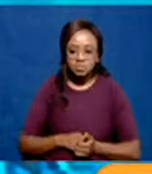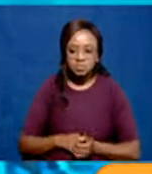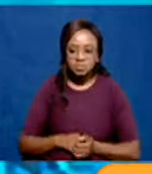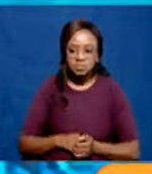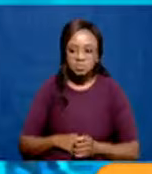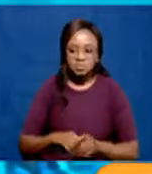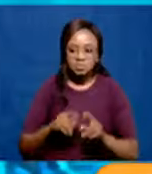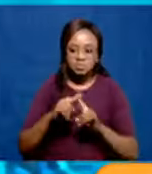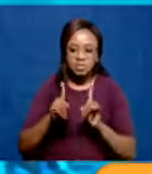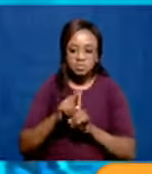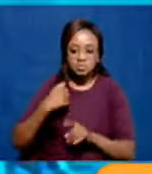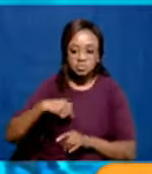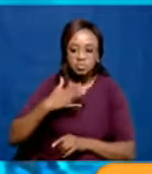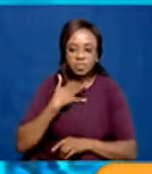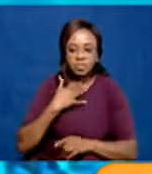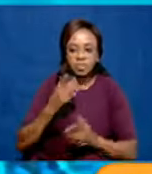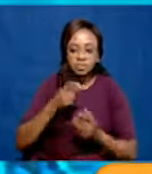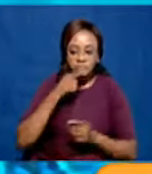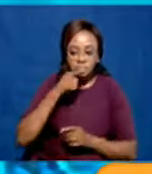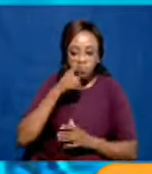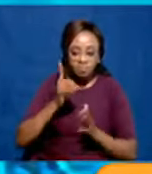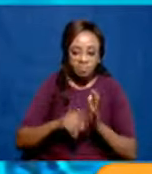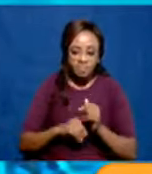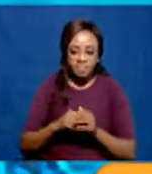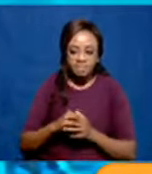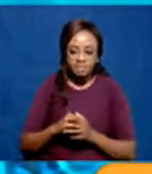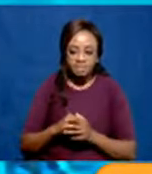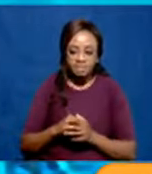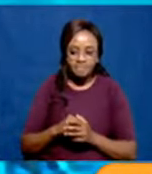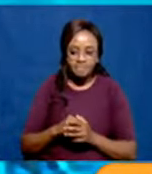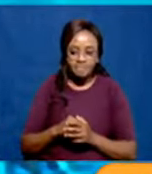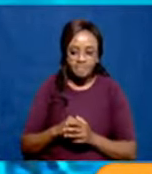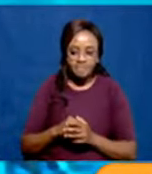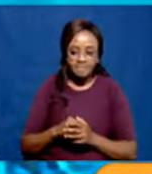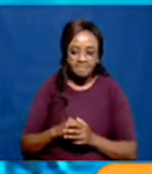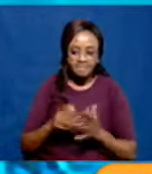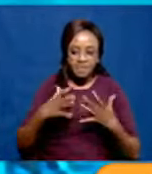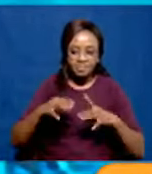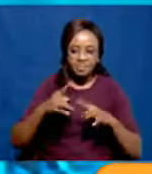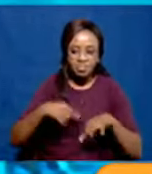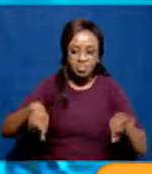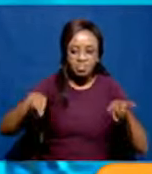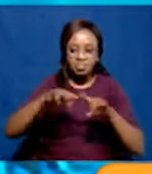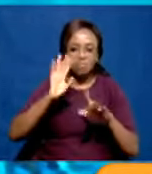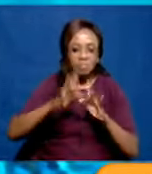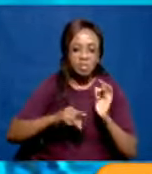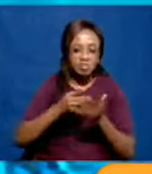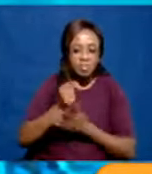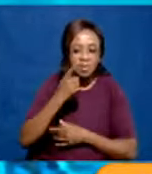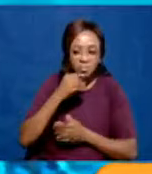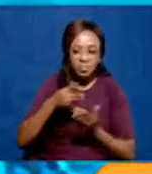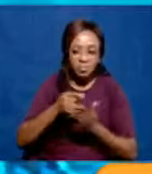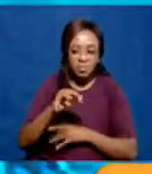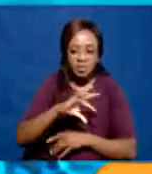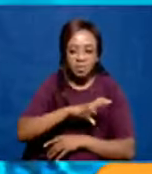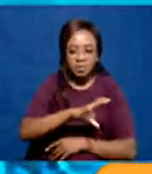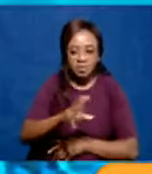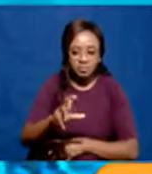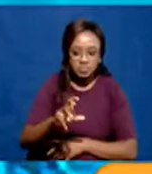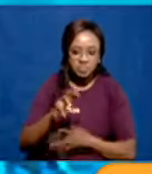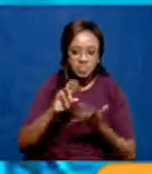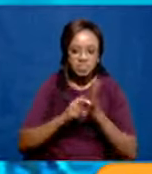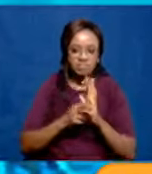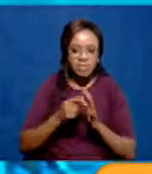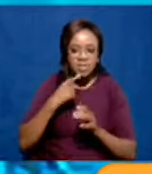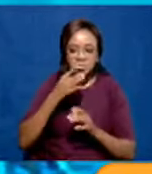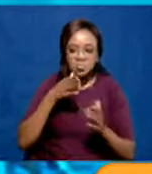also need to mention is that those who are indigent, now we've got a means testing instrument. All those people who cannot pay will be paid for by the government. Okay. So there's nobody who's going to be denied